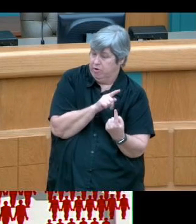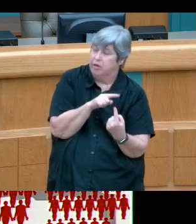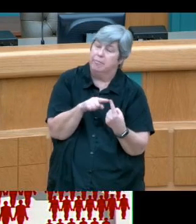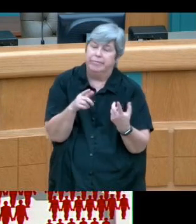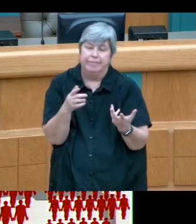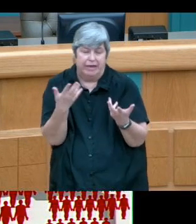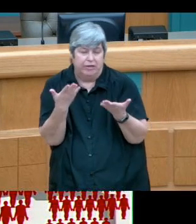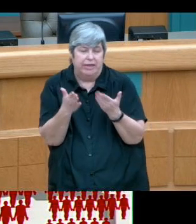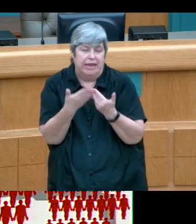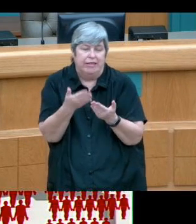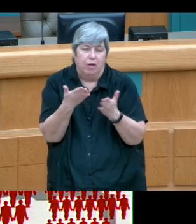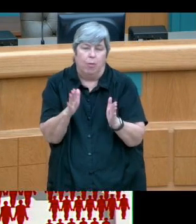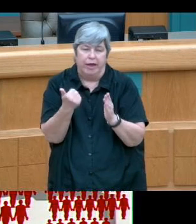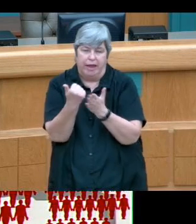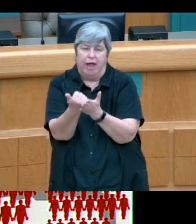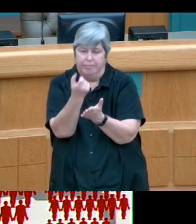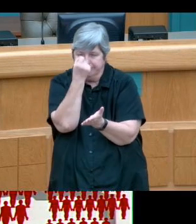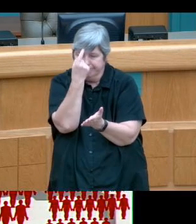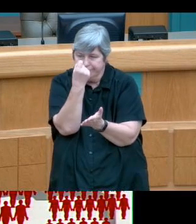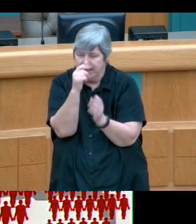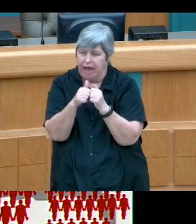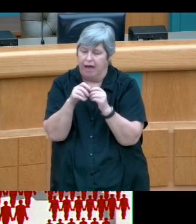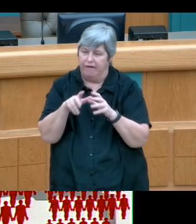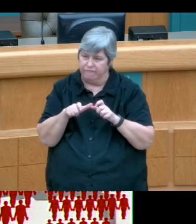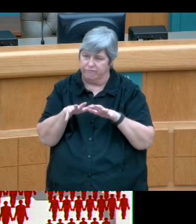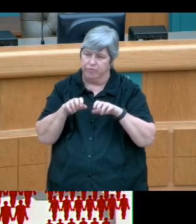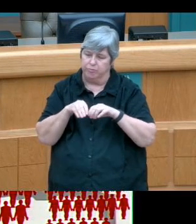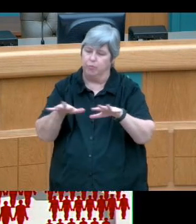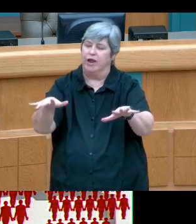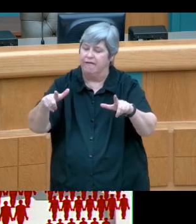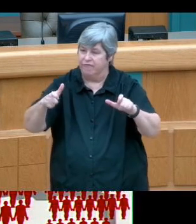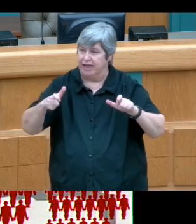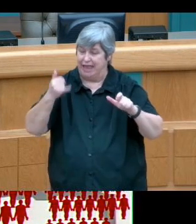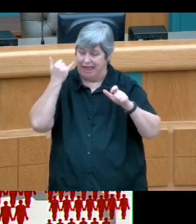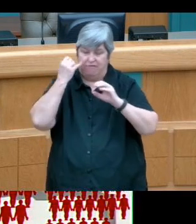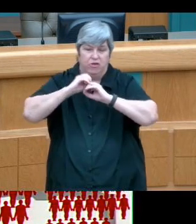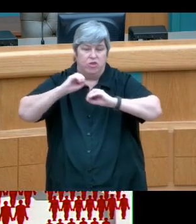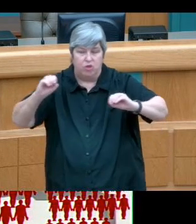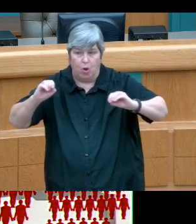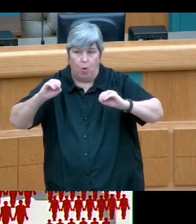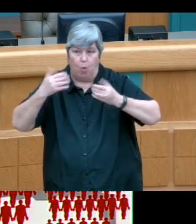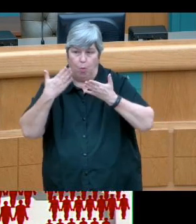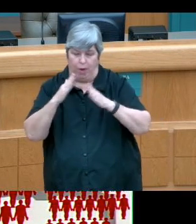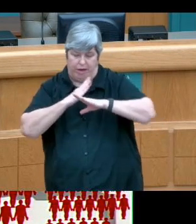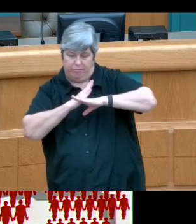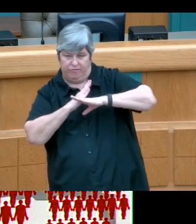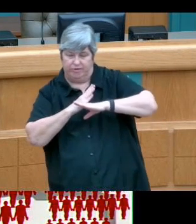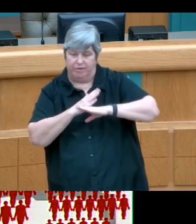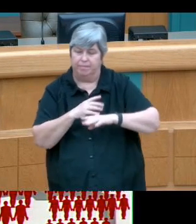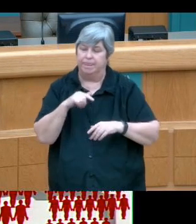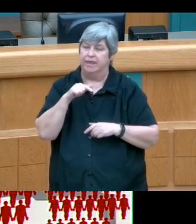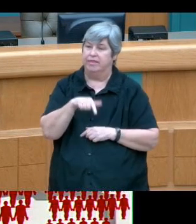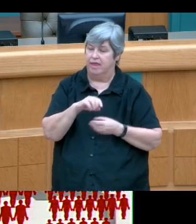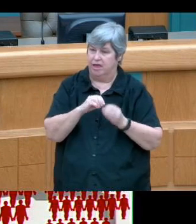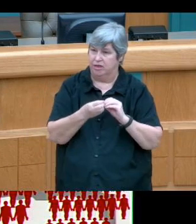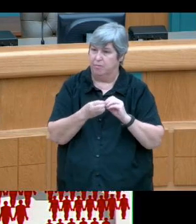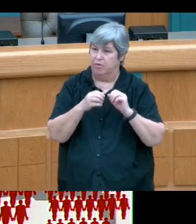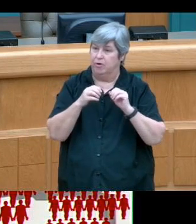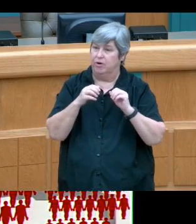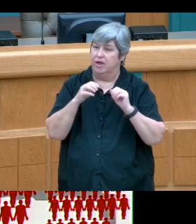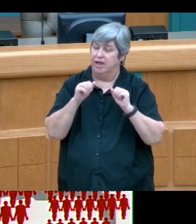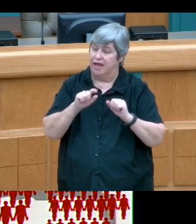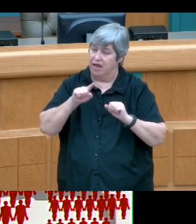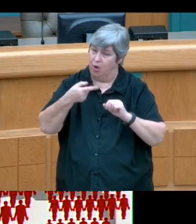is a depiction of how it can spread when left unchecked. And this number can only go